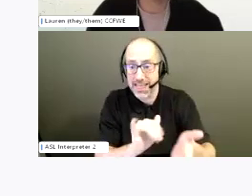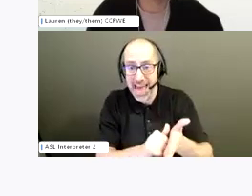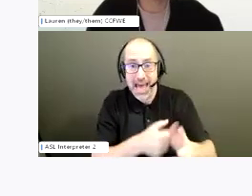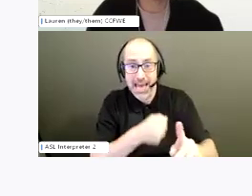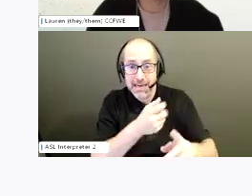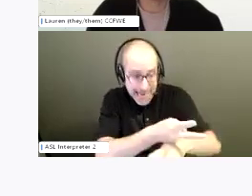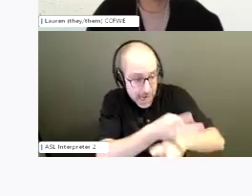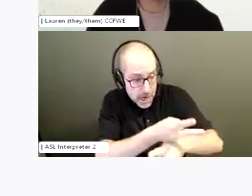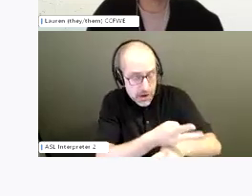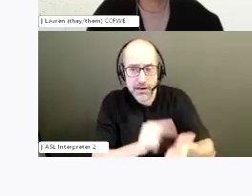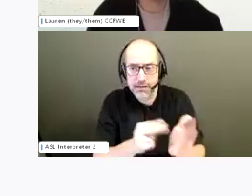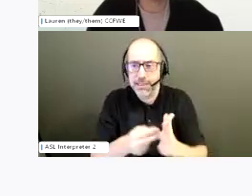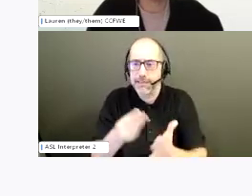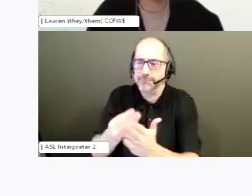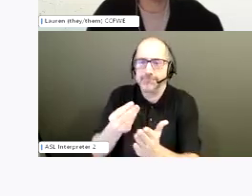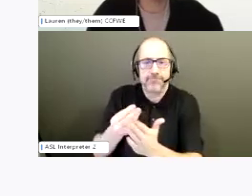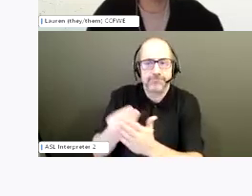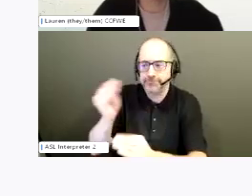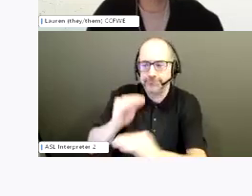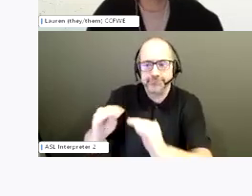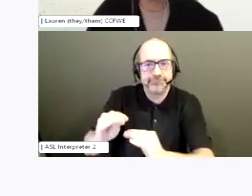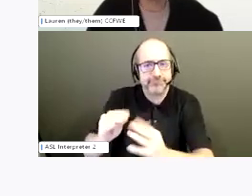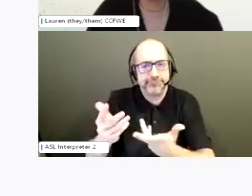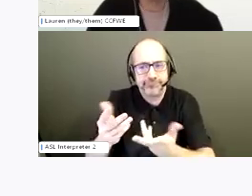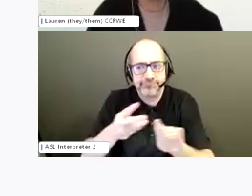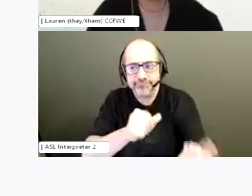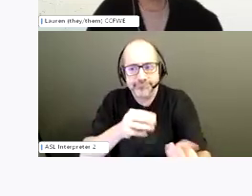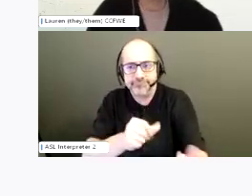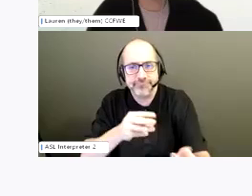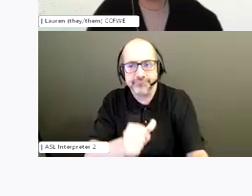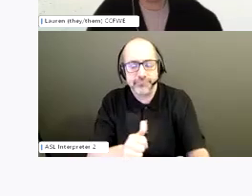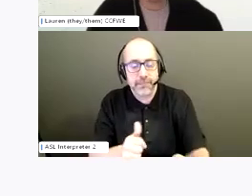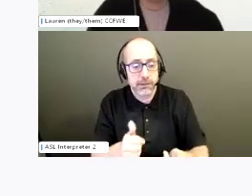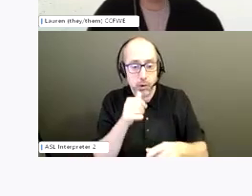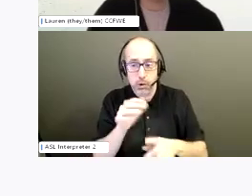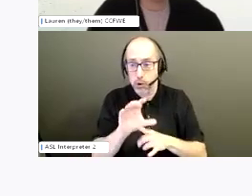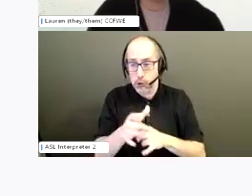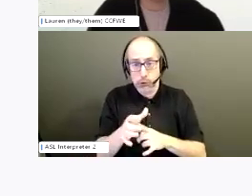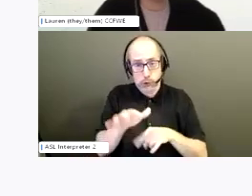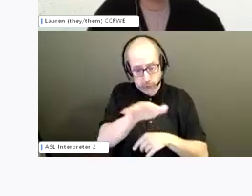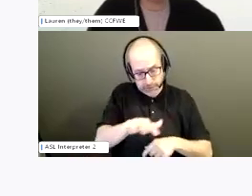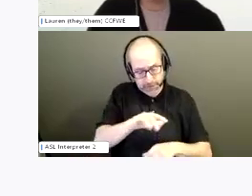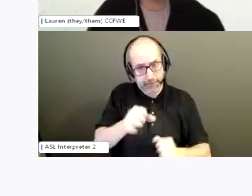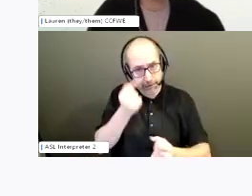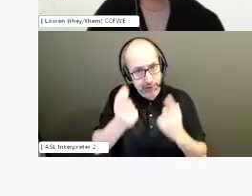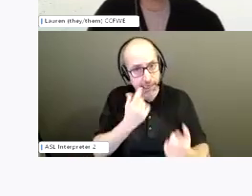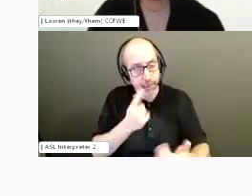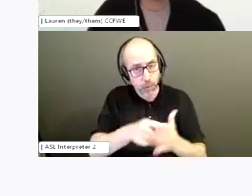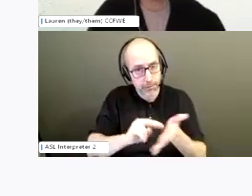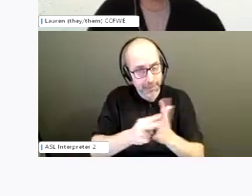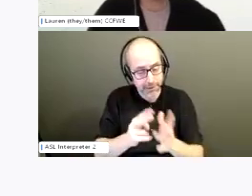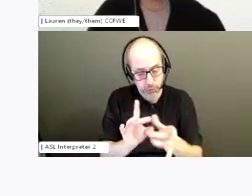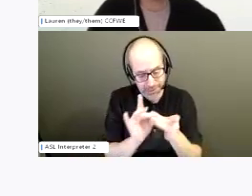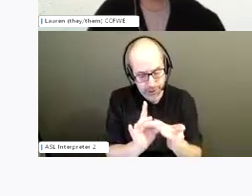for senior survivors to leave. So cultural understandings of relationships, marriages, and money can also shape